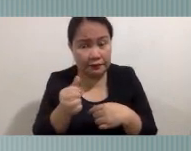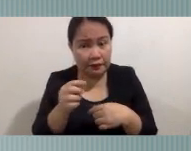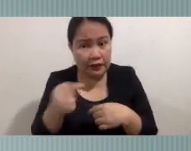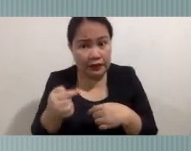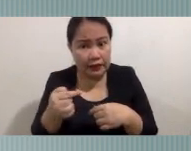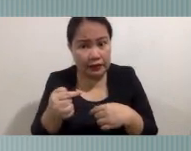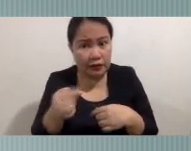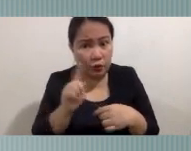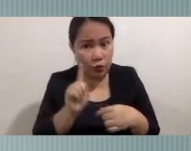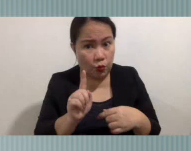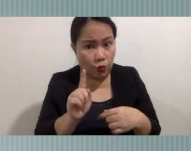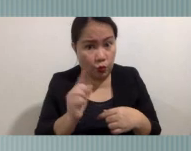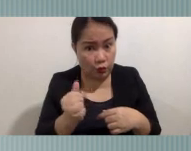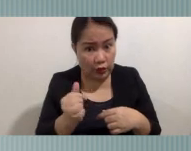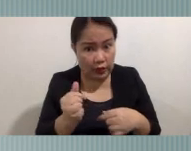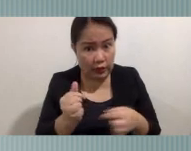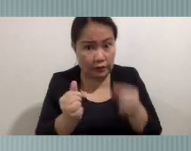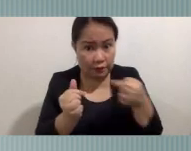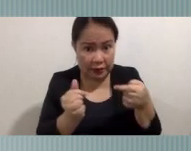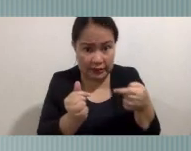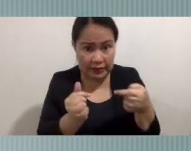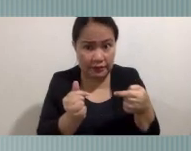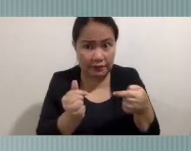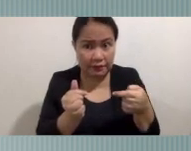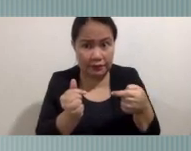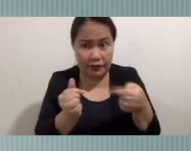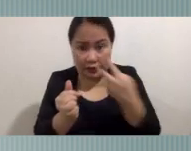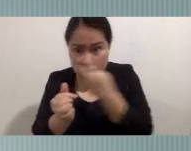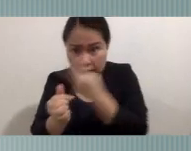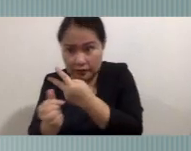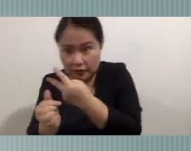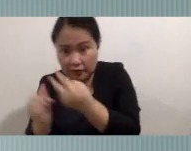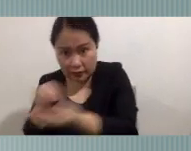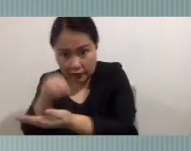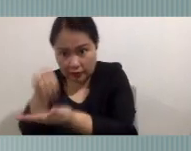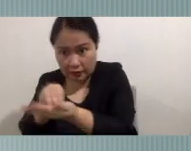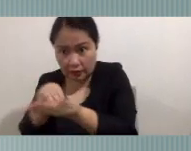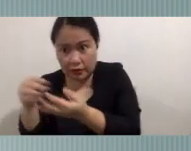must have one positive and one negative integer. So, dito ka